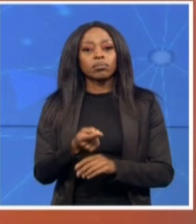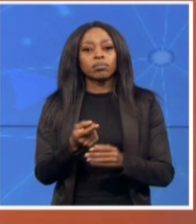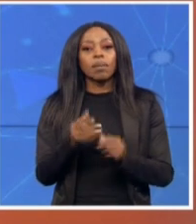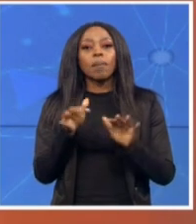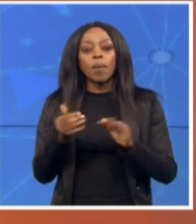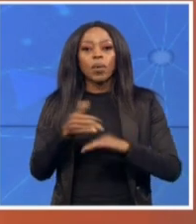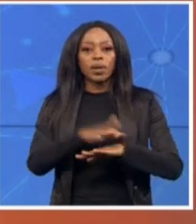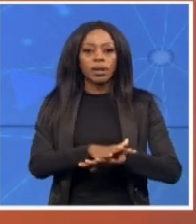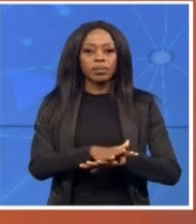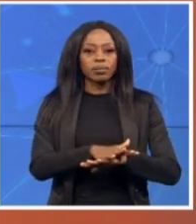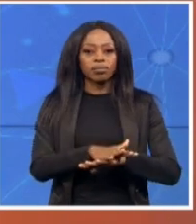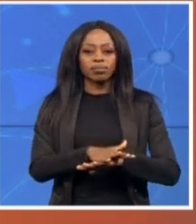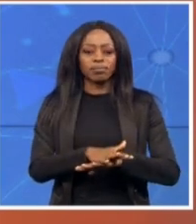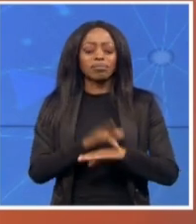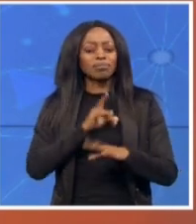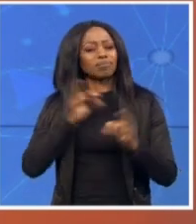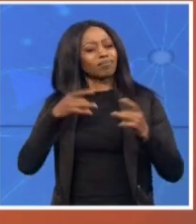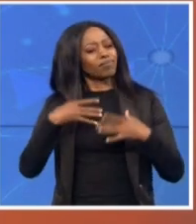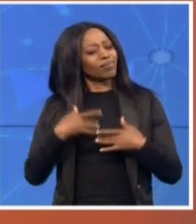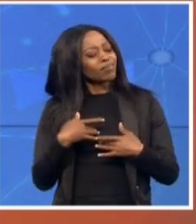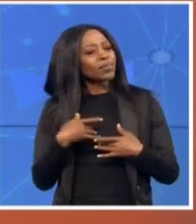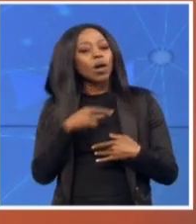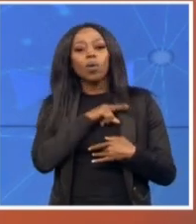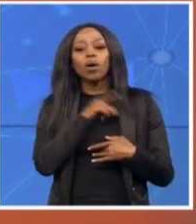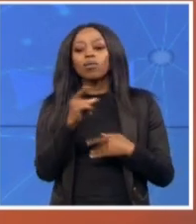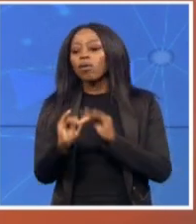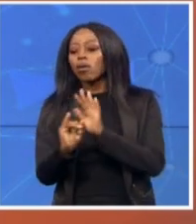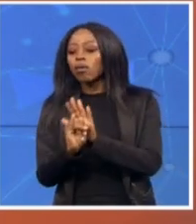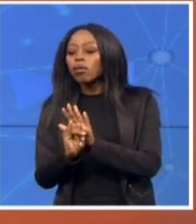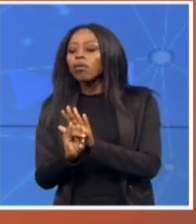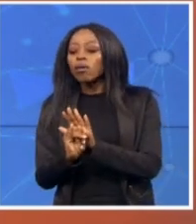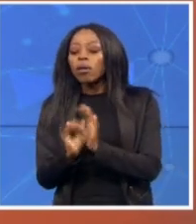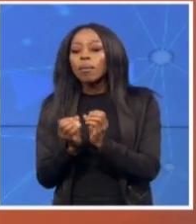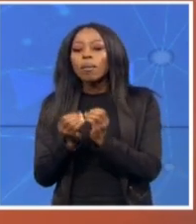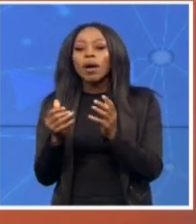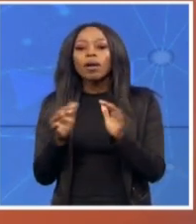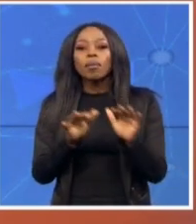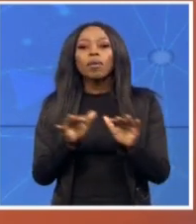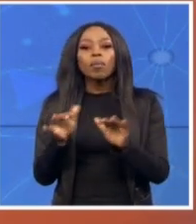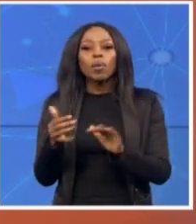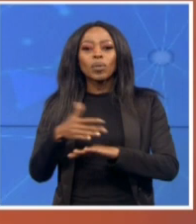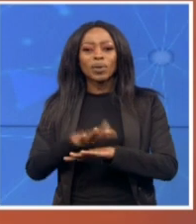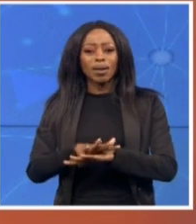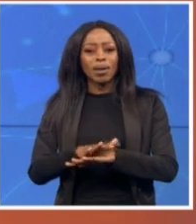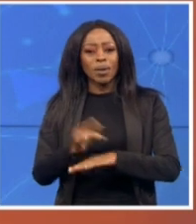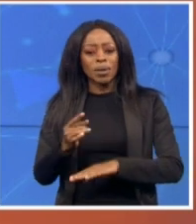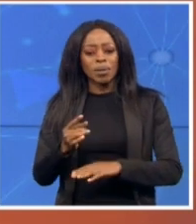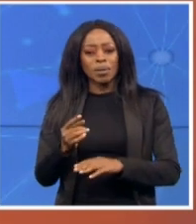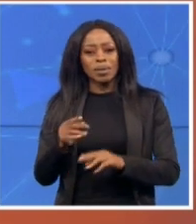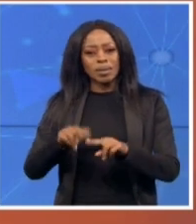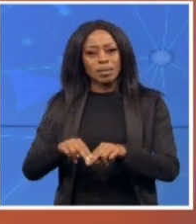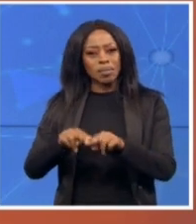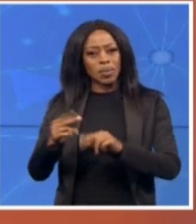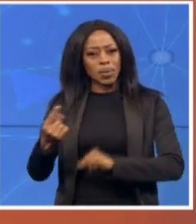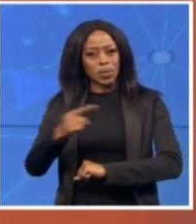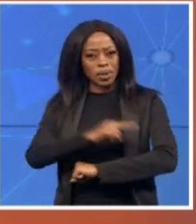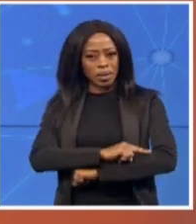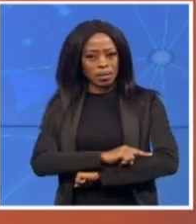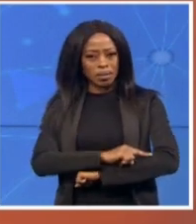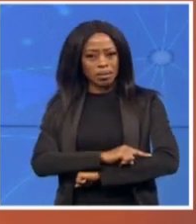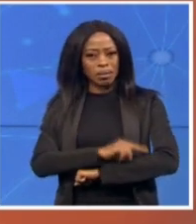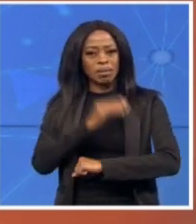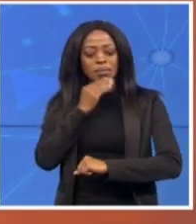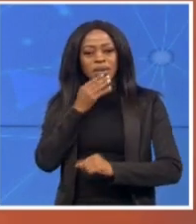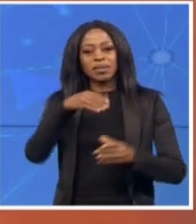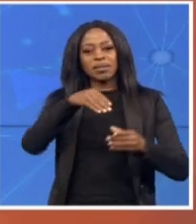see we have got a high number of the death on a particular day. It's a death that have been counted retrospectively, and also some of them,